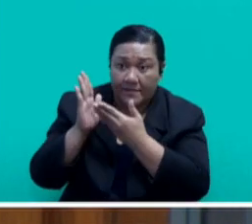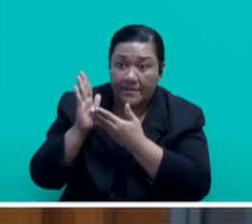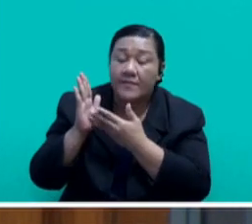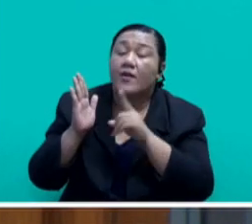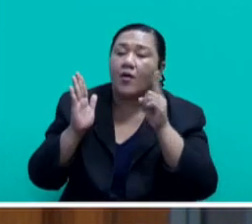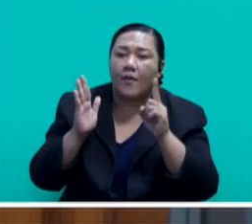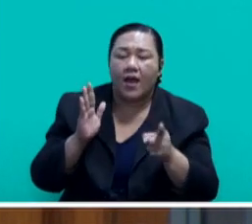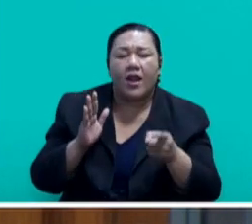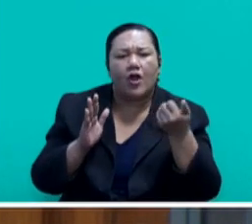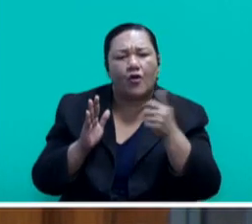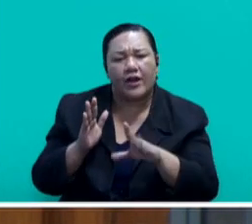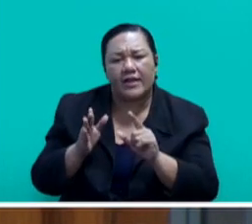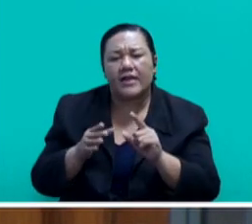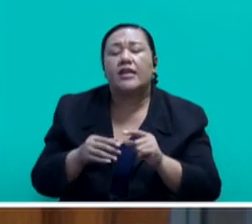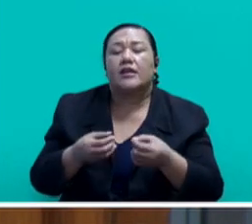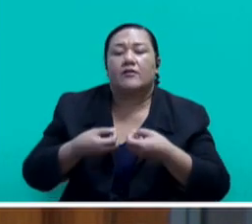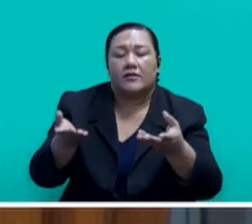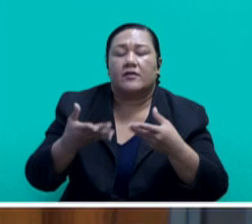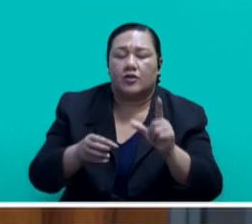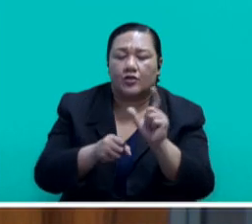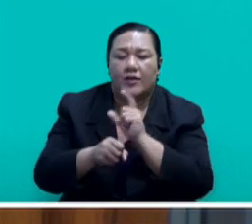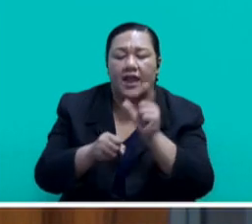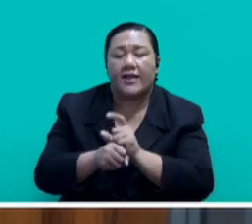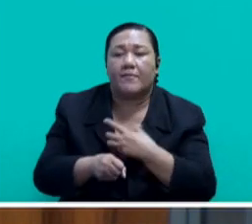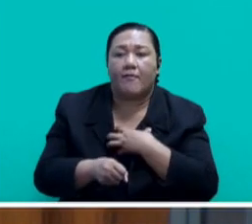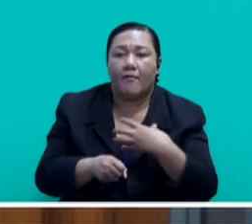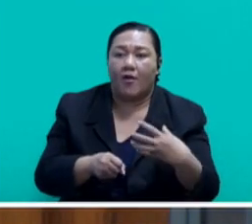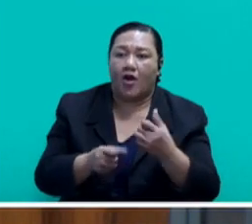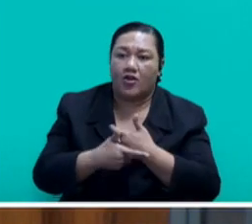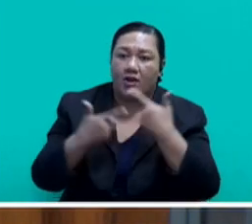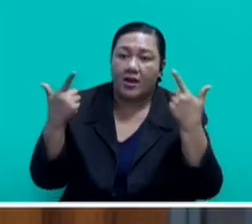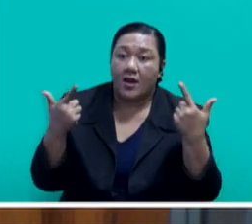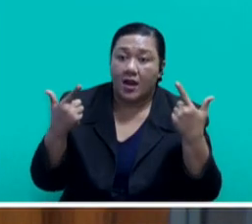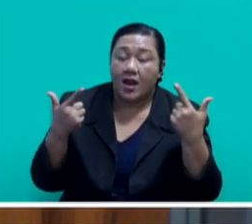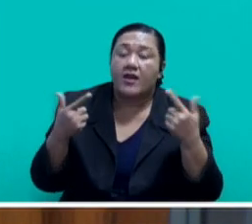effort and creating something even greater for the next generation.